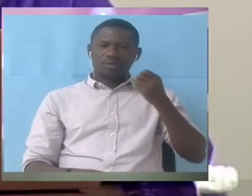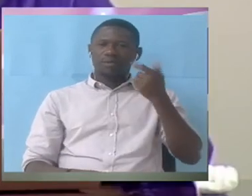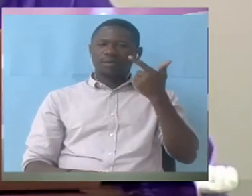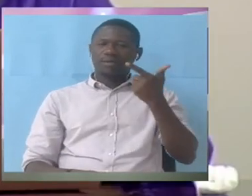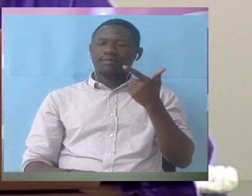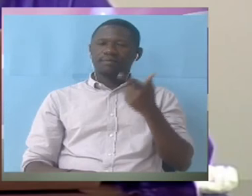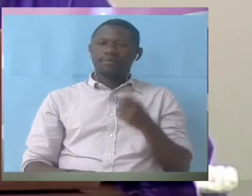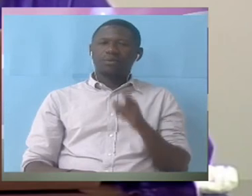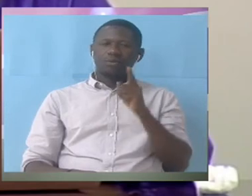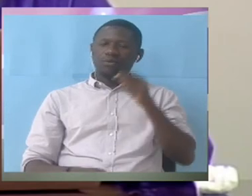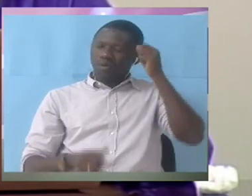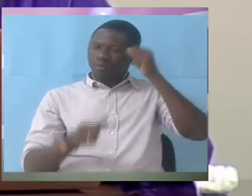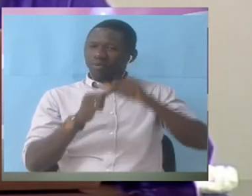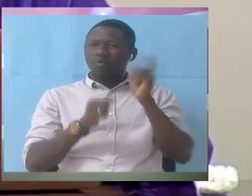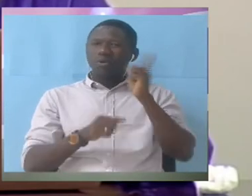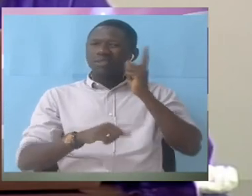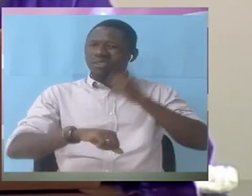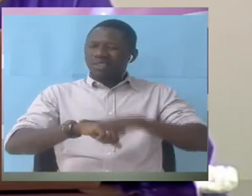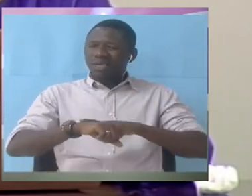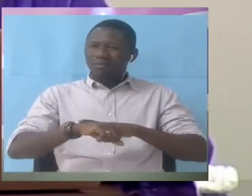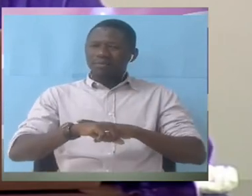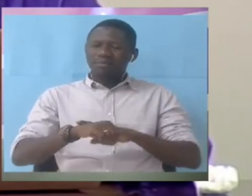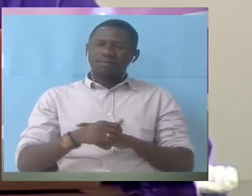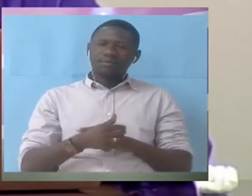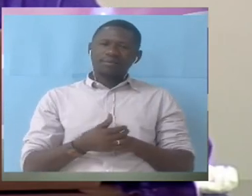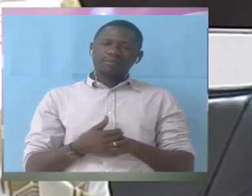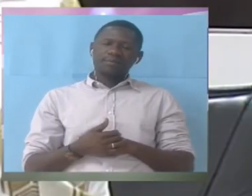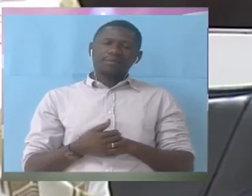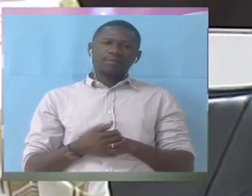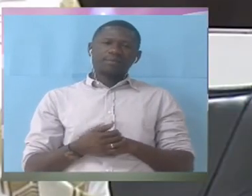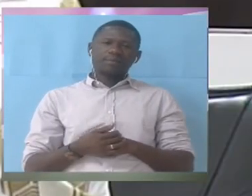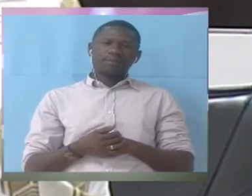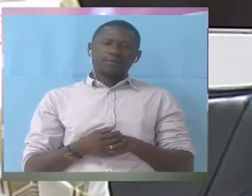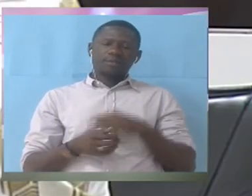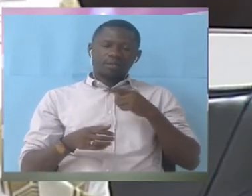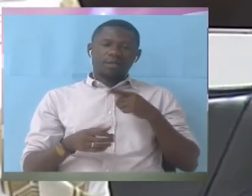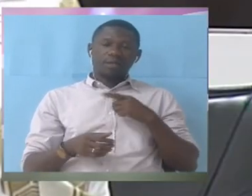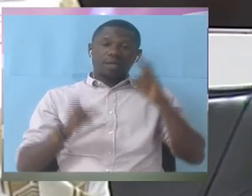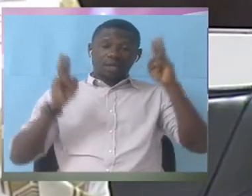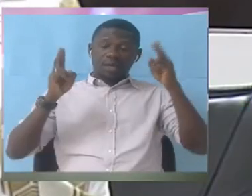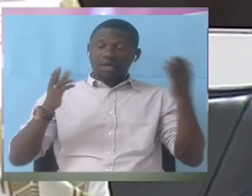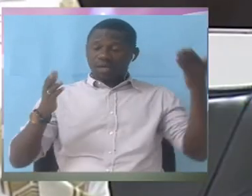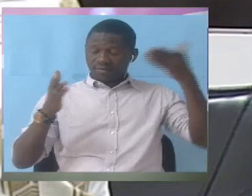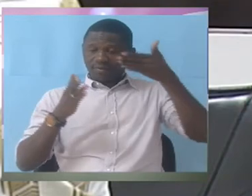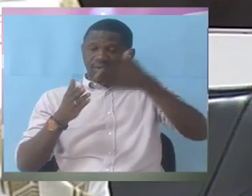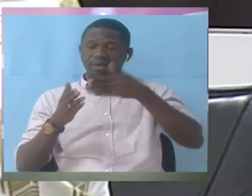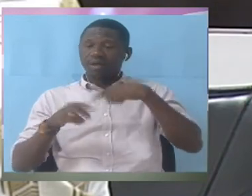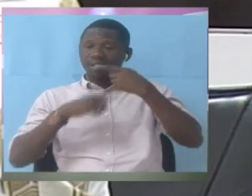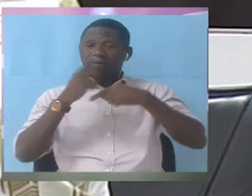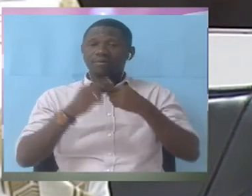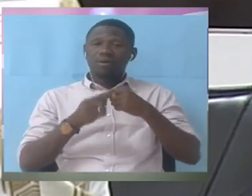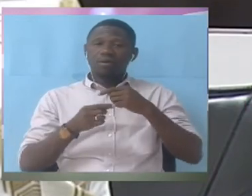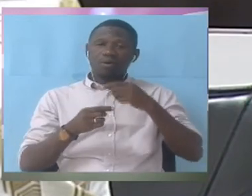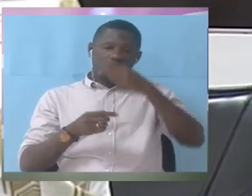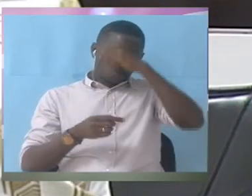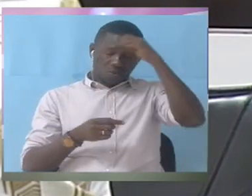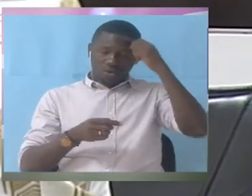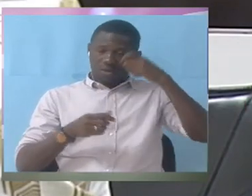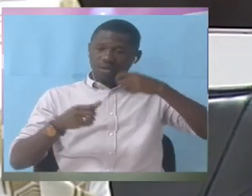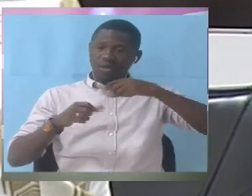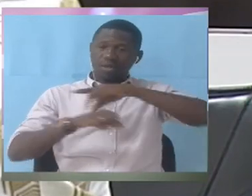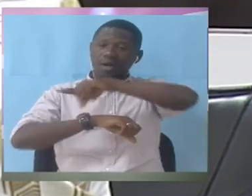2007. Do you remember what time he came? After working hours. Gana waxtu liggey ci la fa ñew.